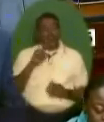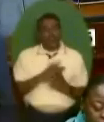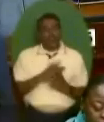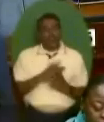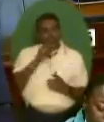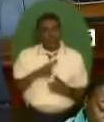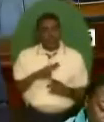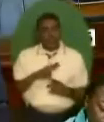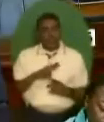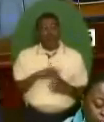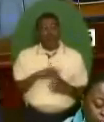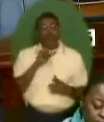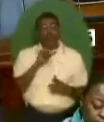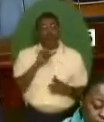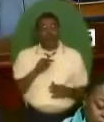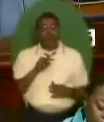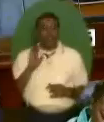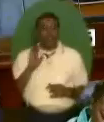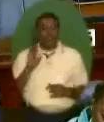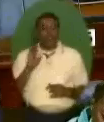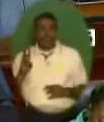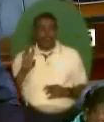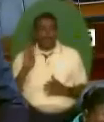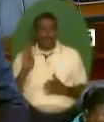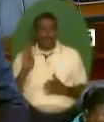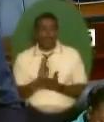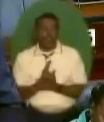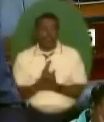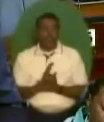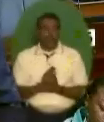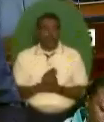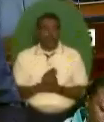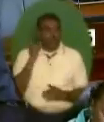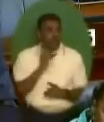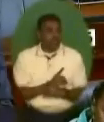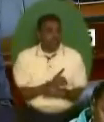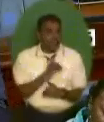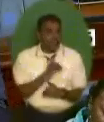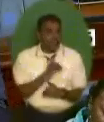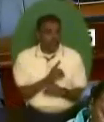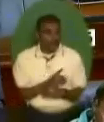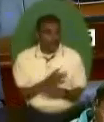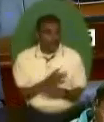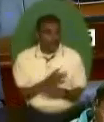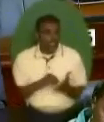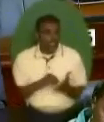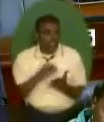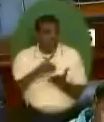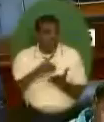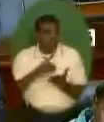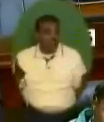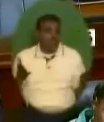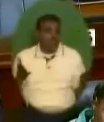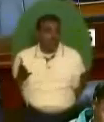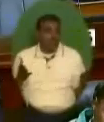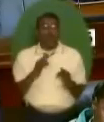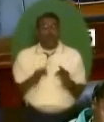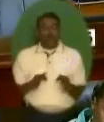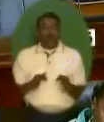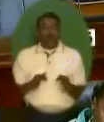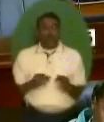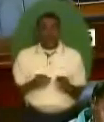profit after-tax of $1.6 billion. Is this the result of giving away? Or is it that the